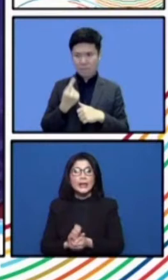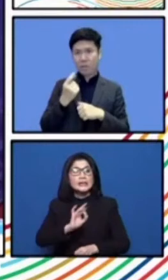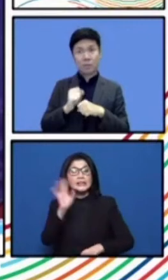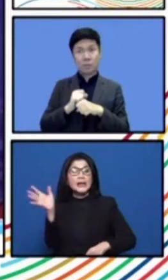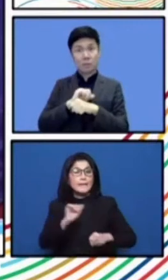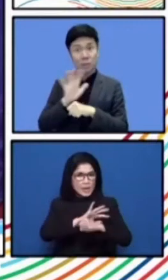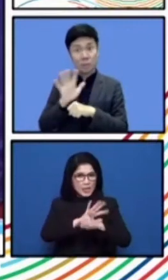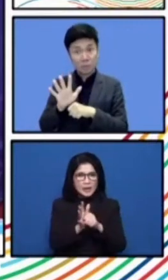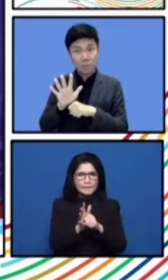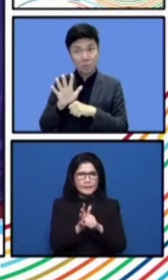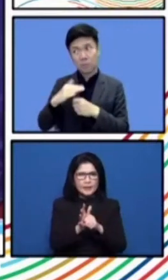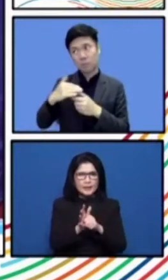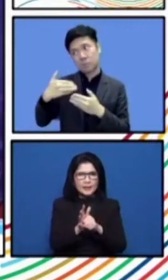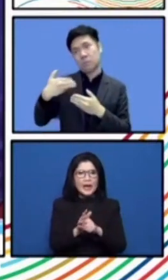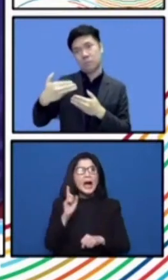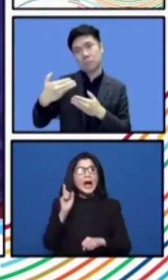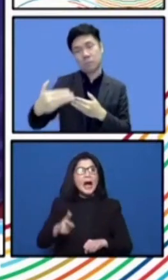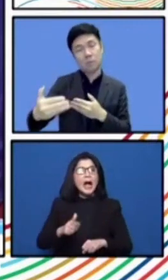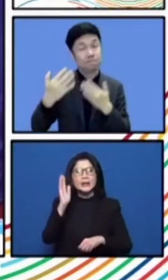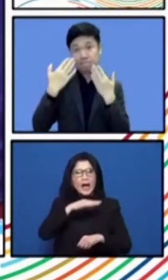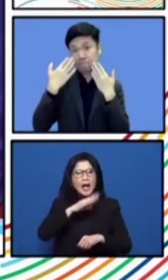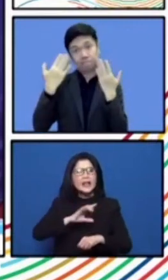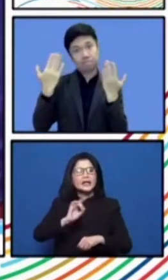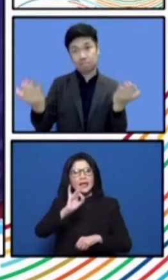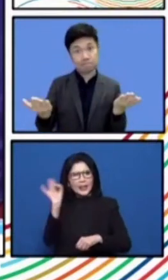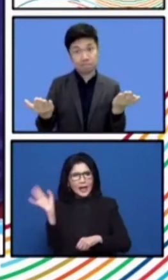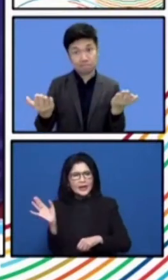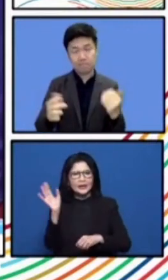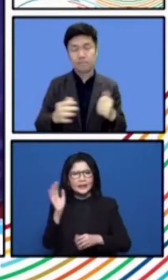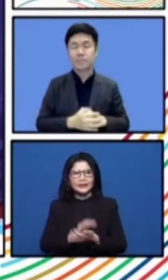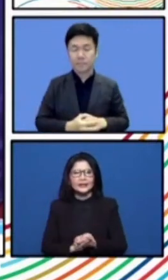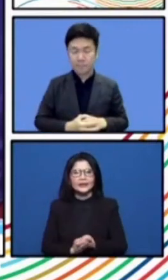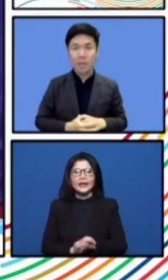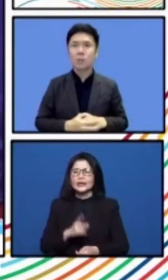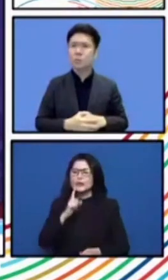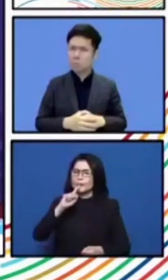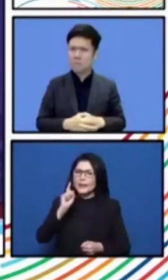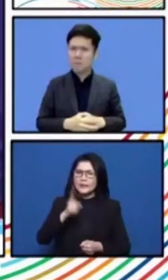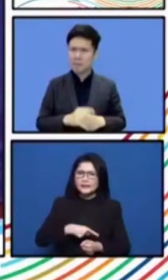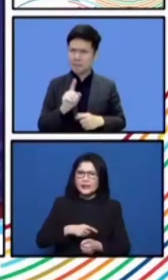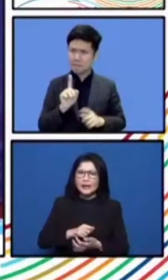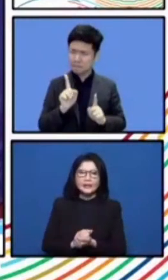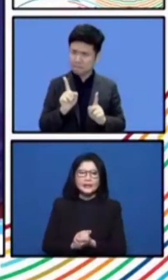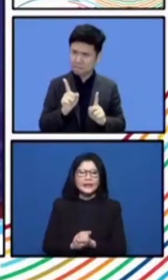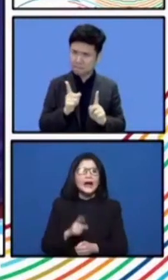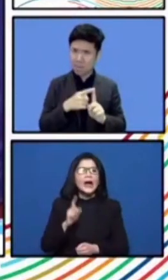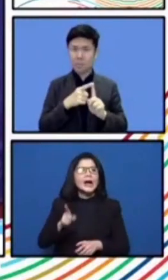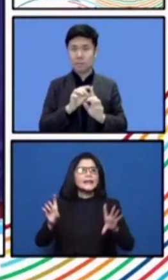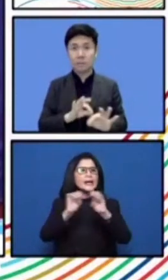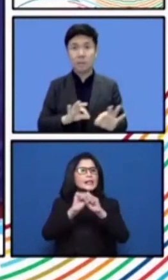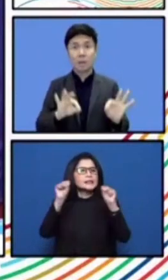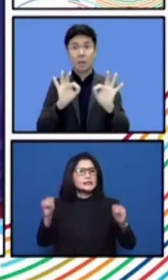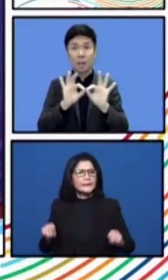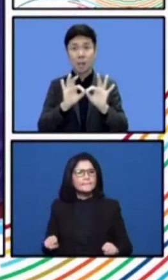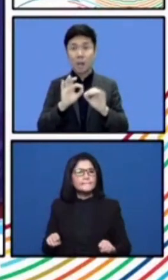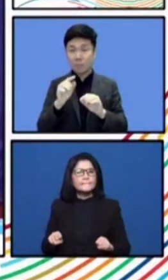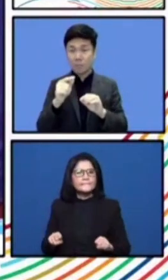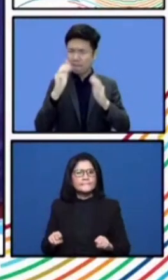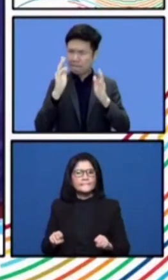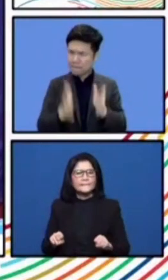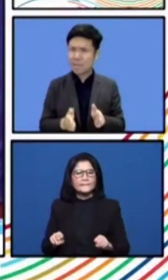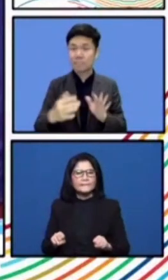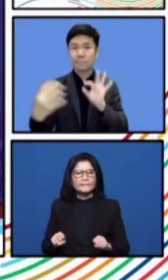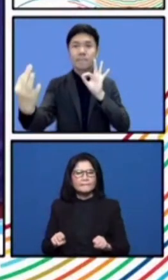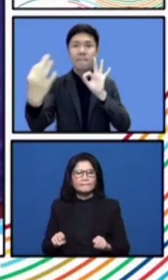world so we need to be very sure that we have this mechanism whereby we have this feedback and someone suggested my dear friends of